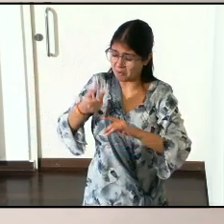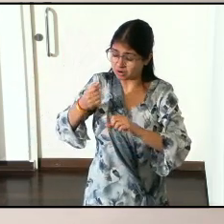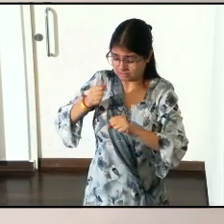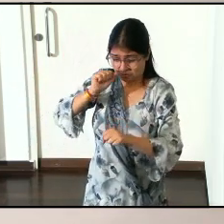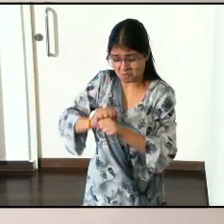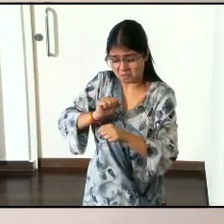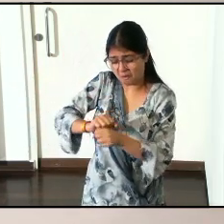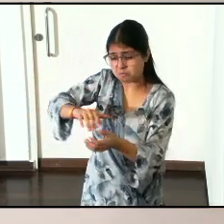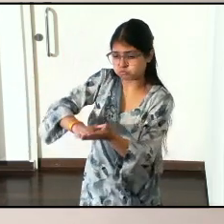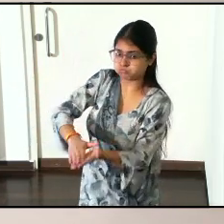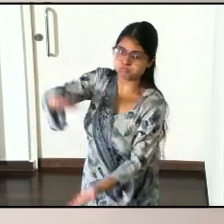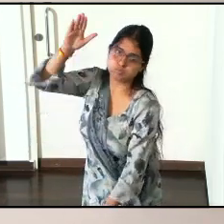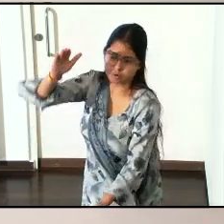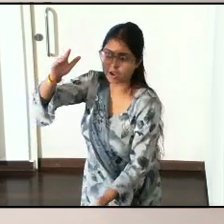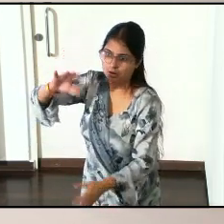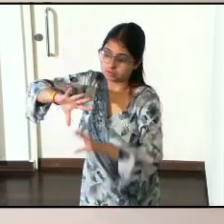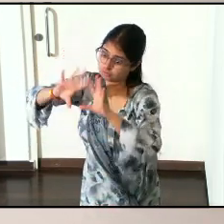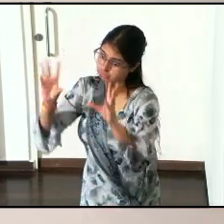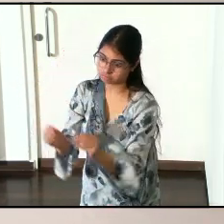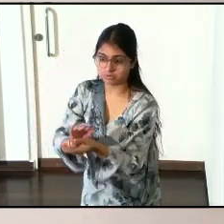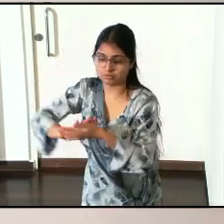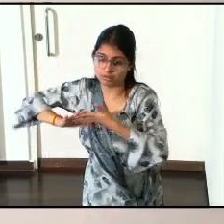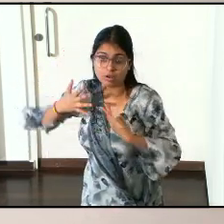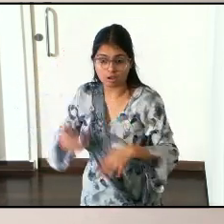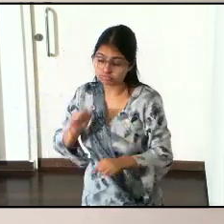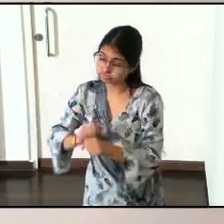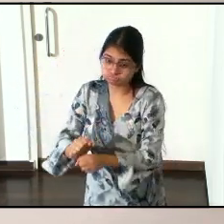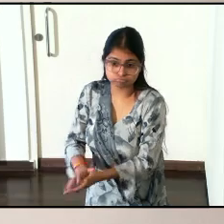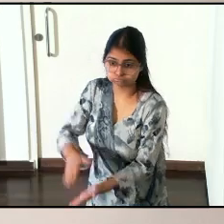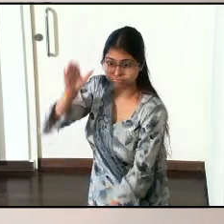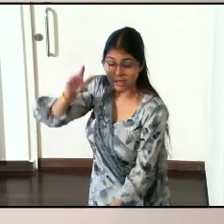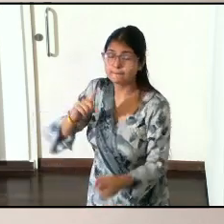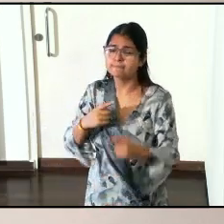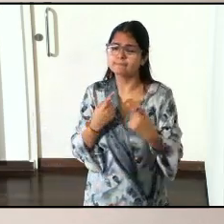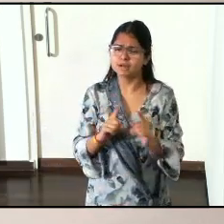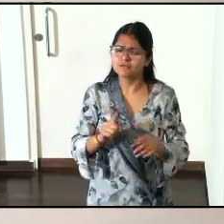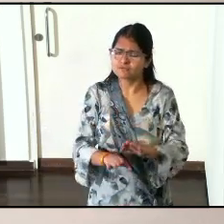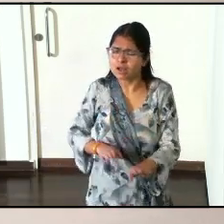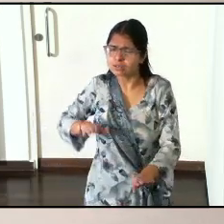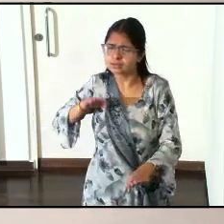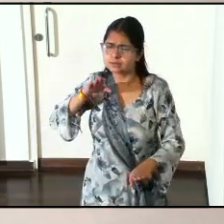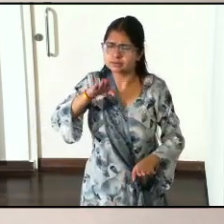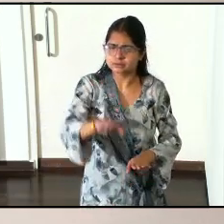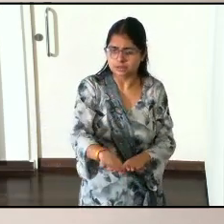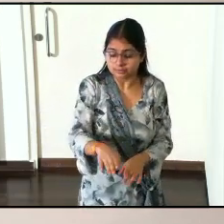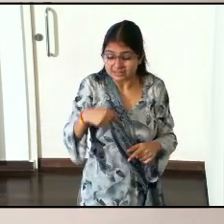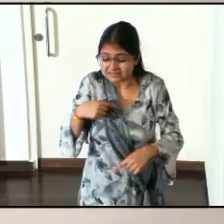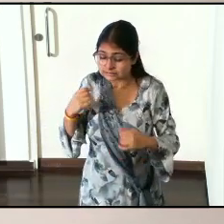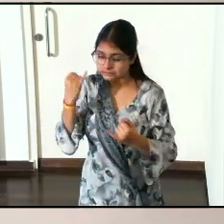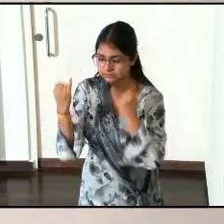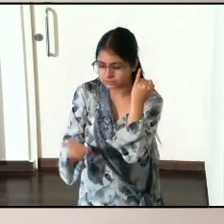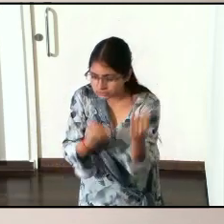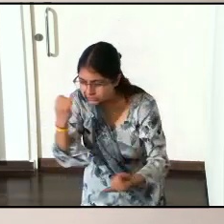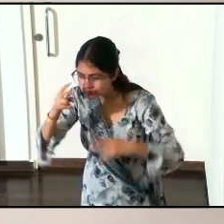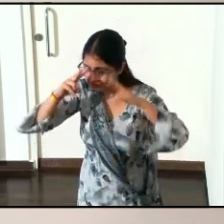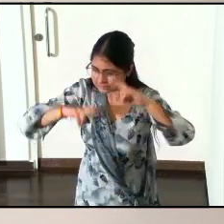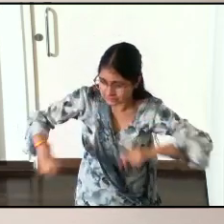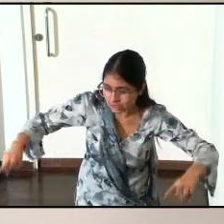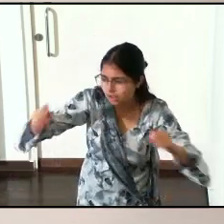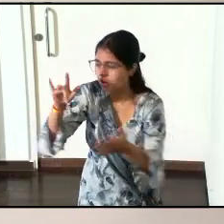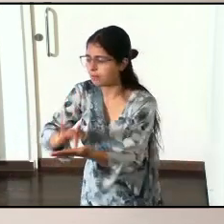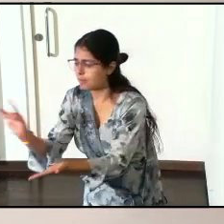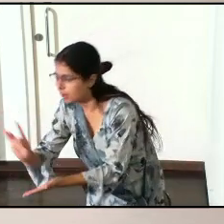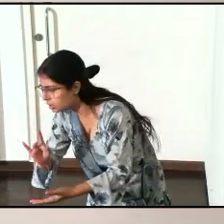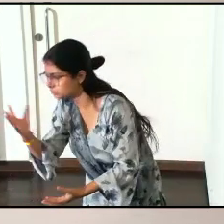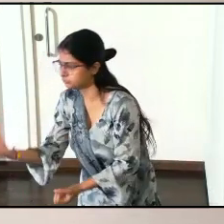done. But prior to that, there is the first step of collection, to finding out where these things are, to getting them, then to